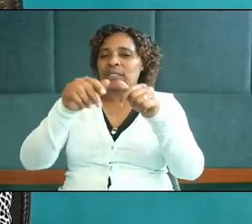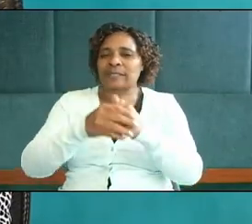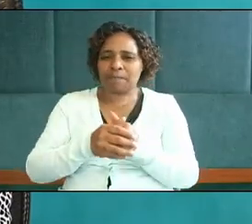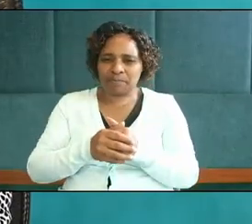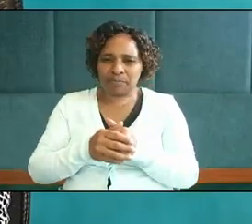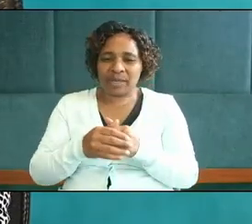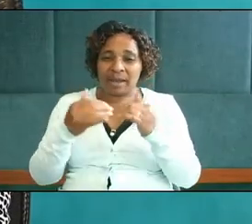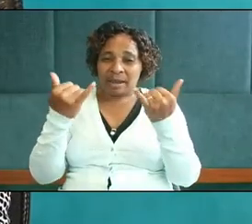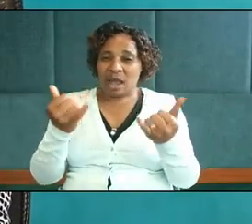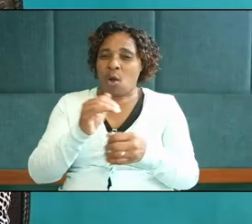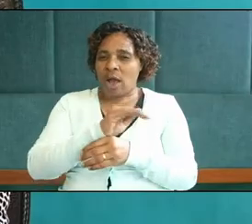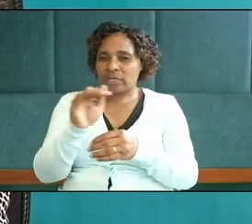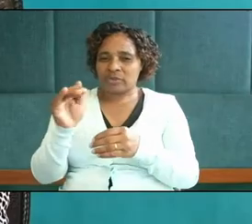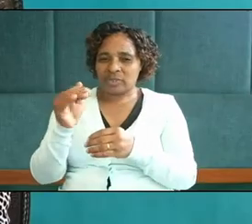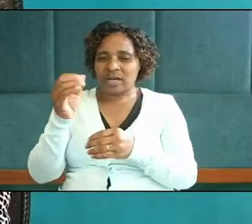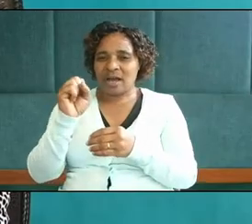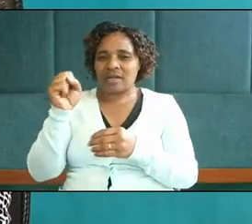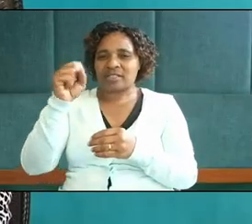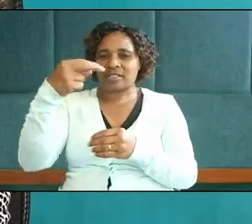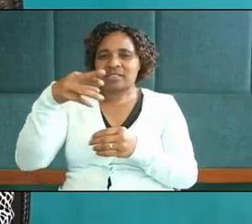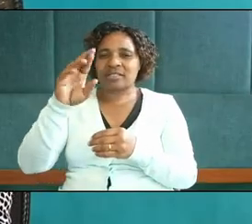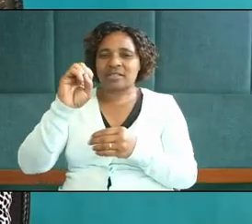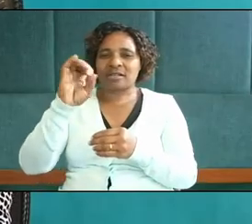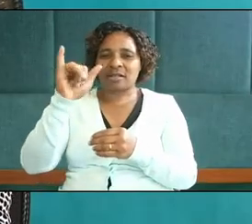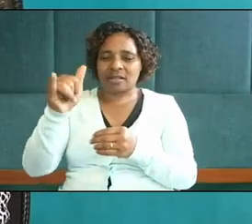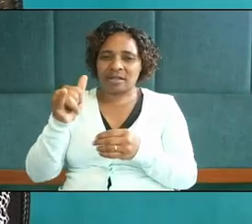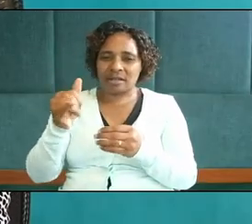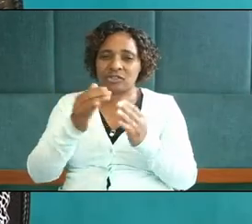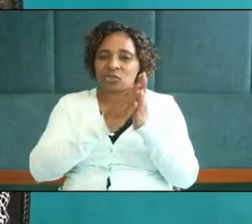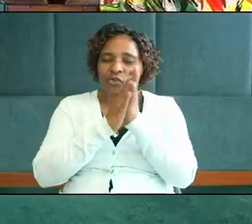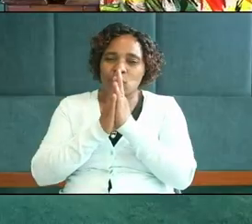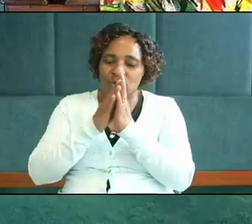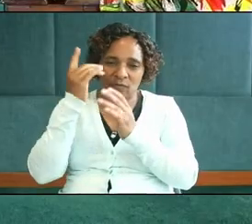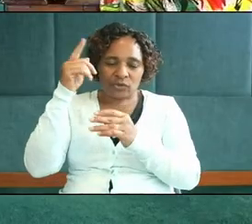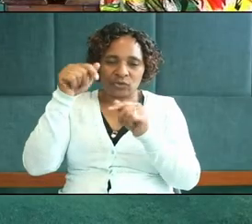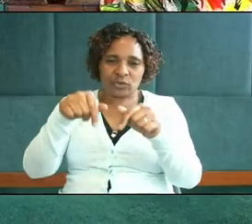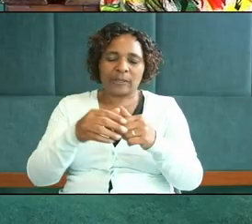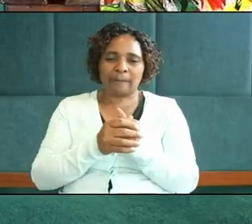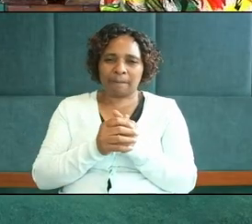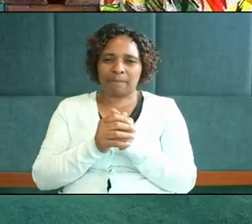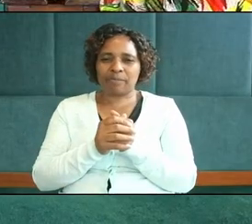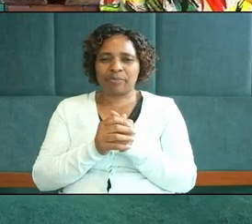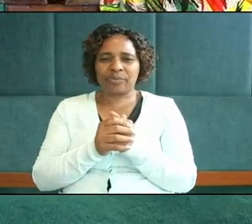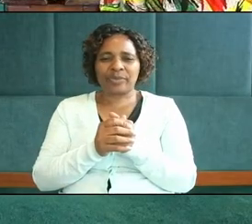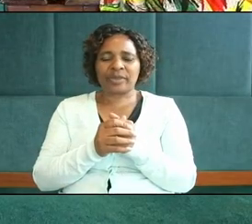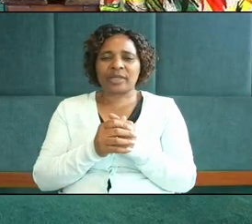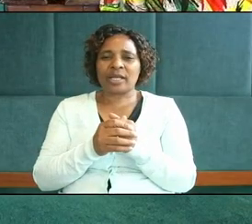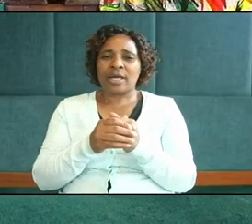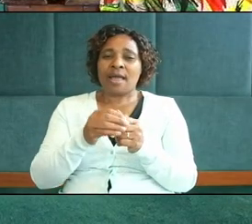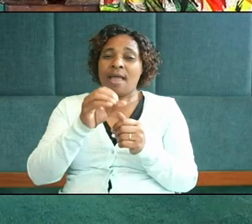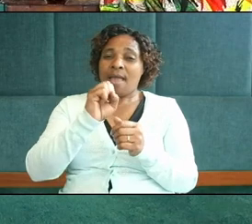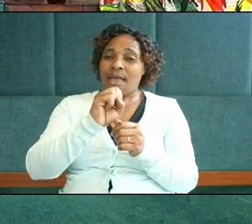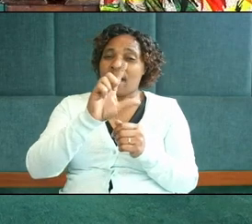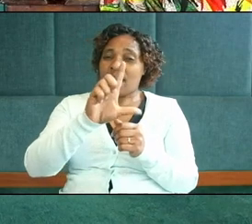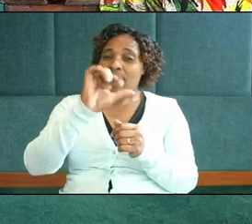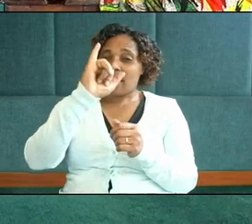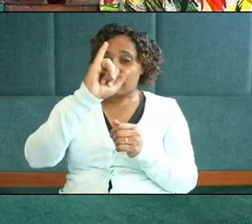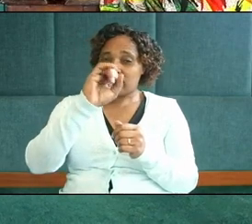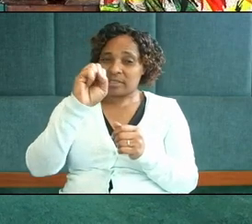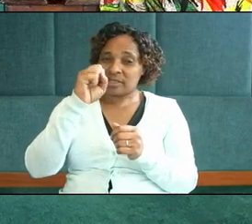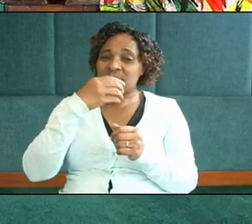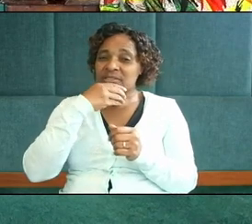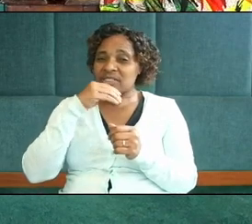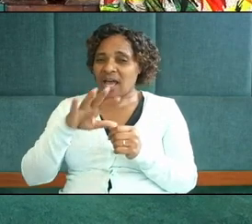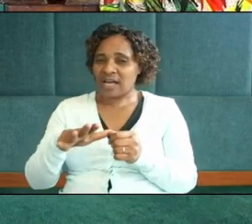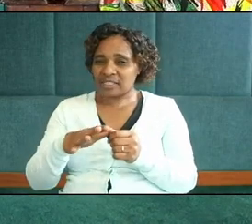I'd like to request Ashley to take us right into our story for today. So Eli's sons, this comes from 1